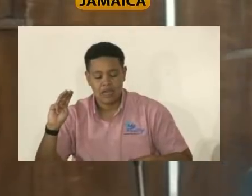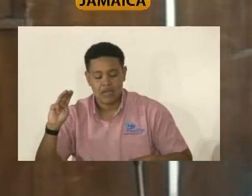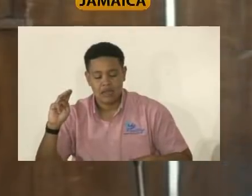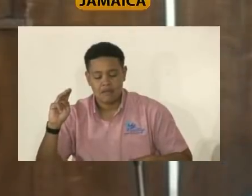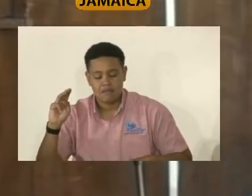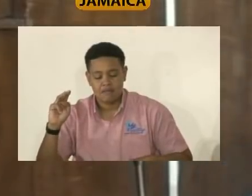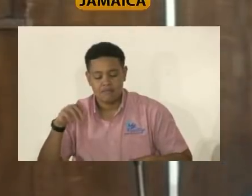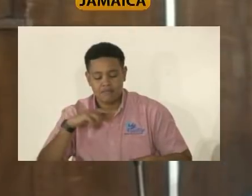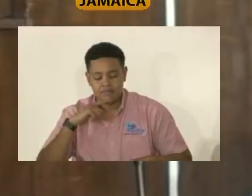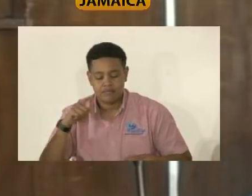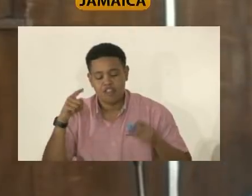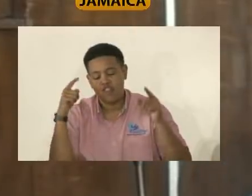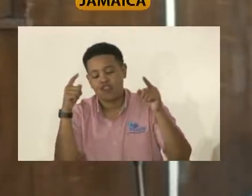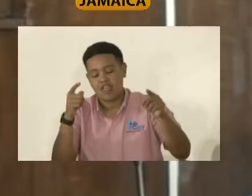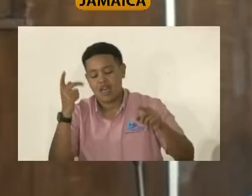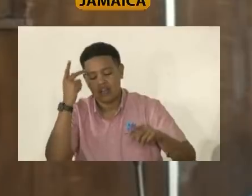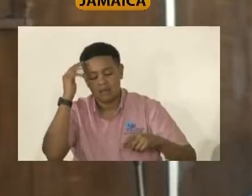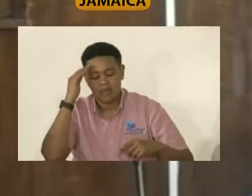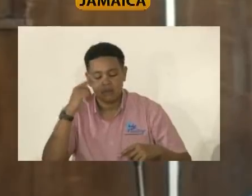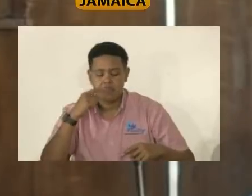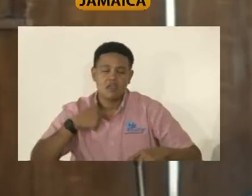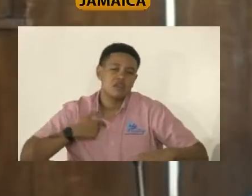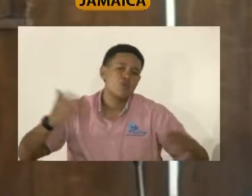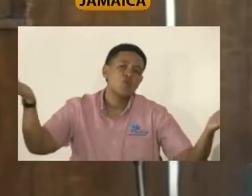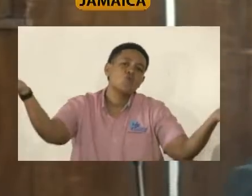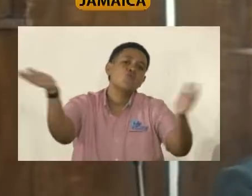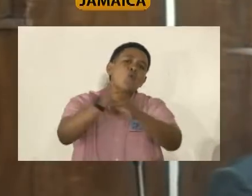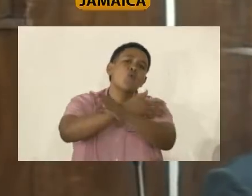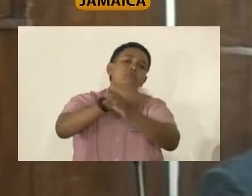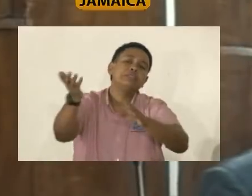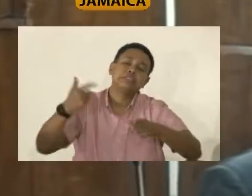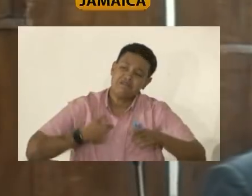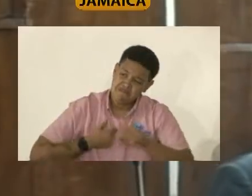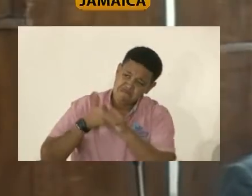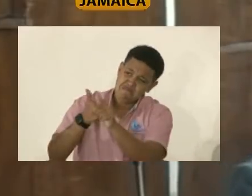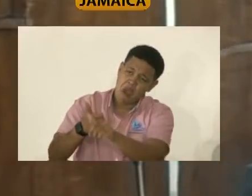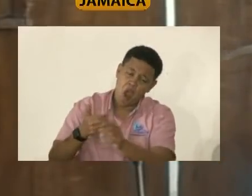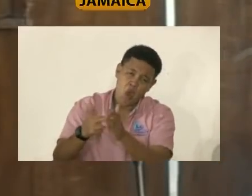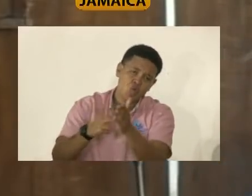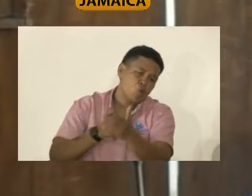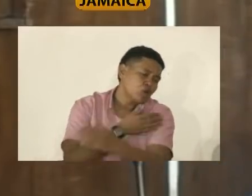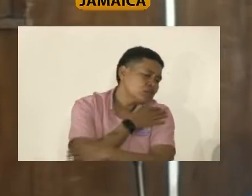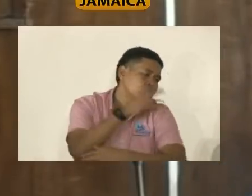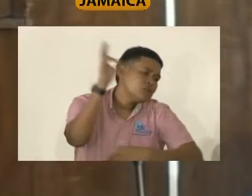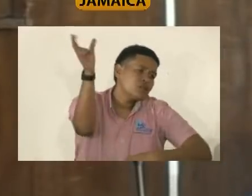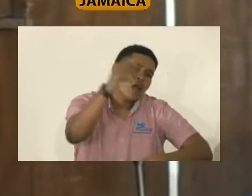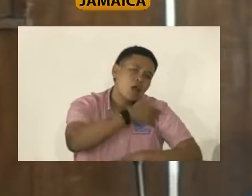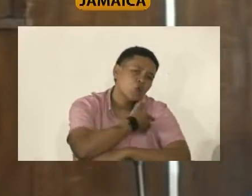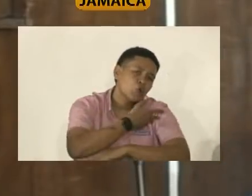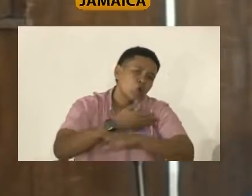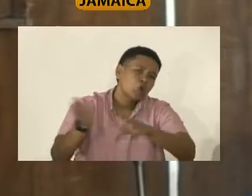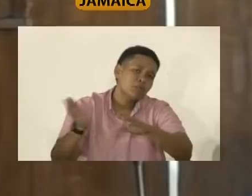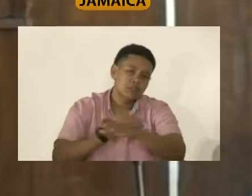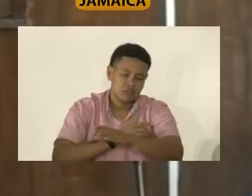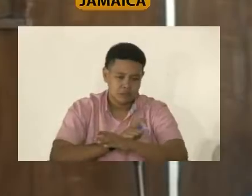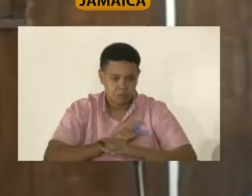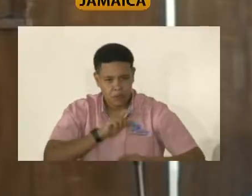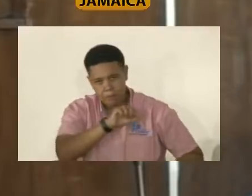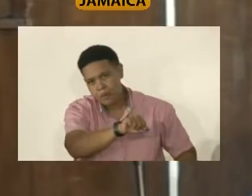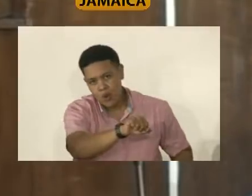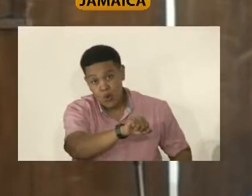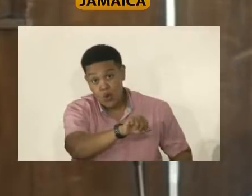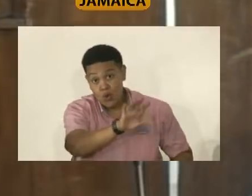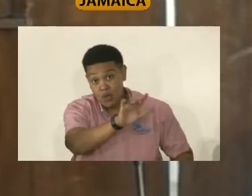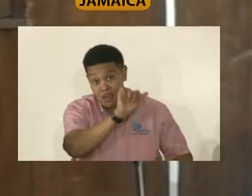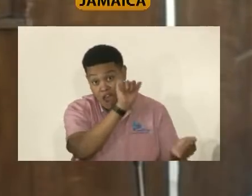directing invectives at the PM and indicating his non-compliance with the DRMA regulations. He